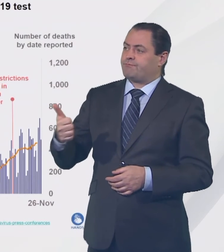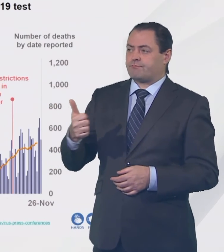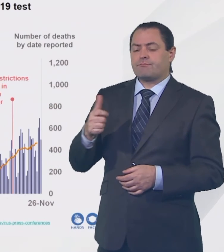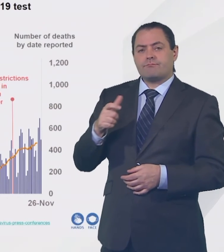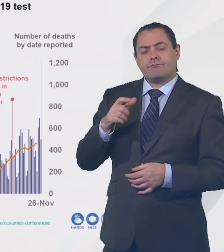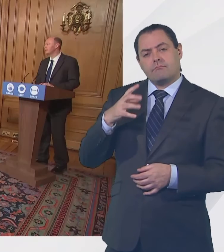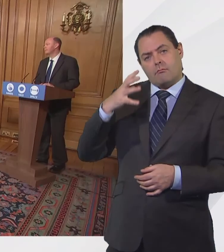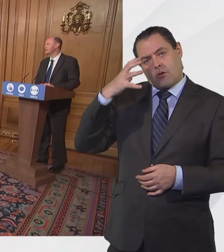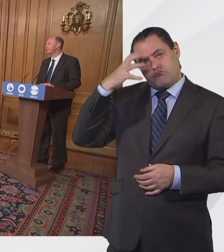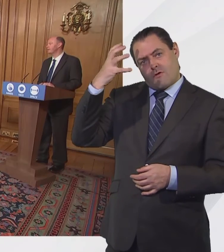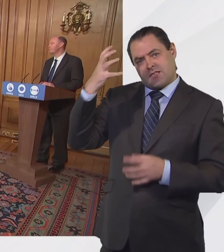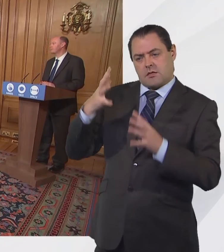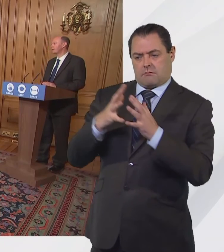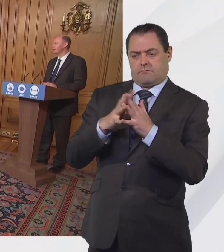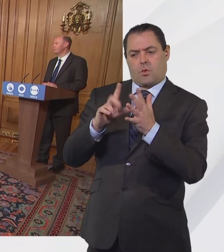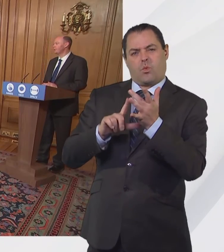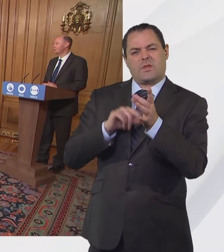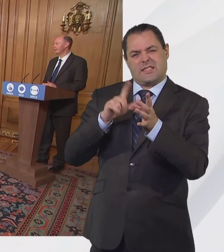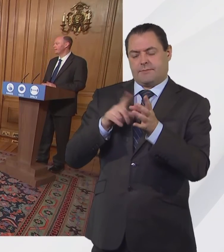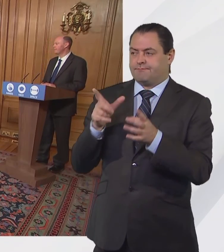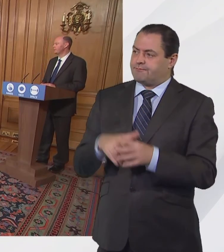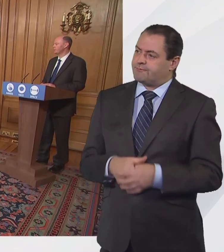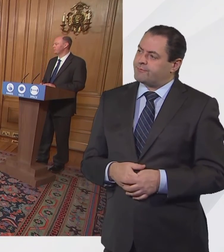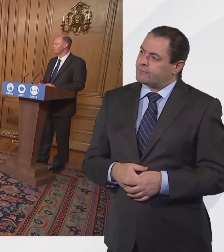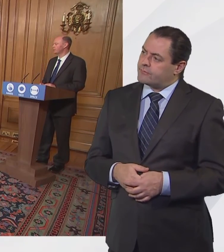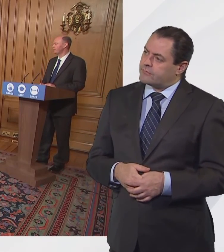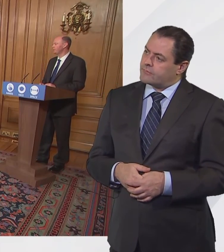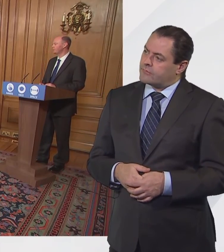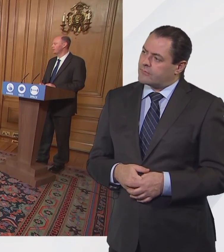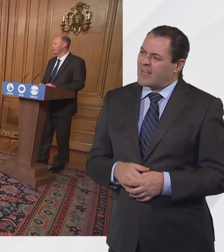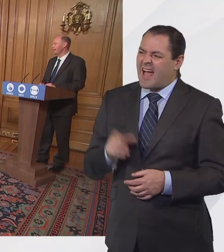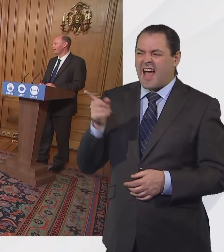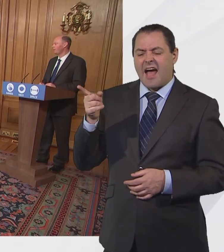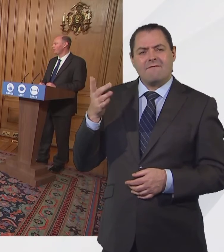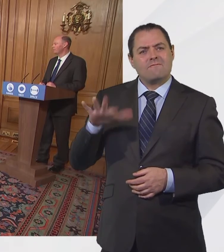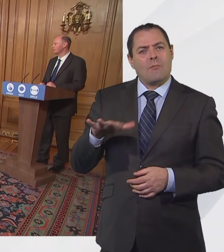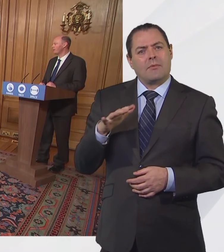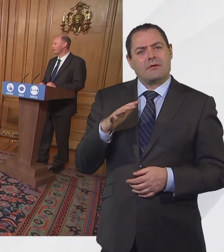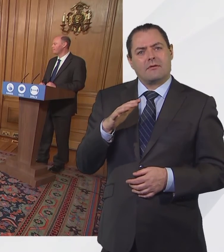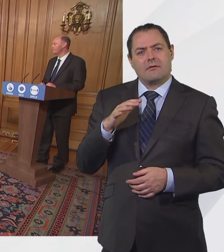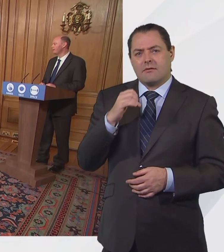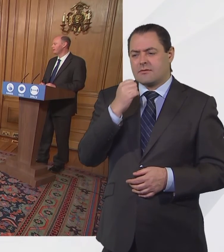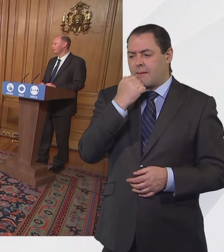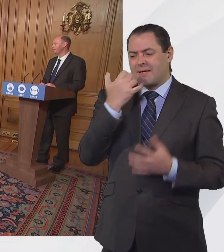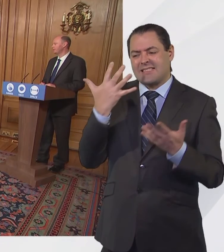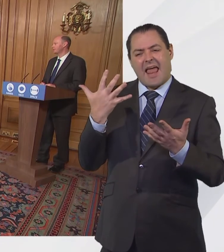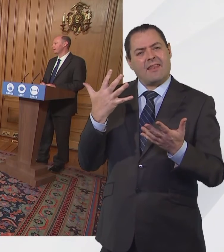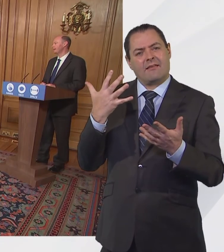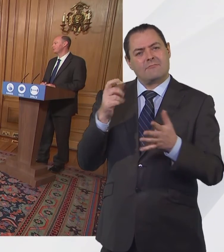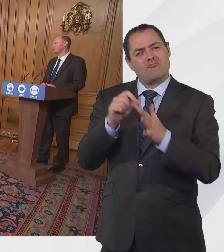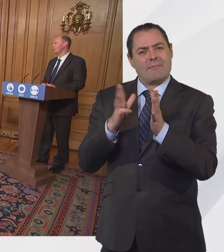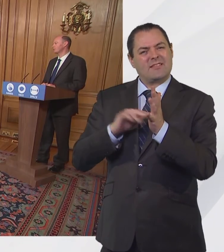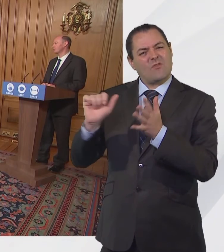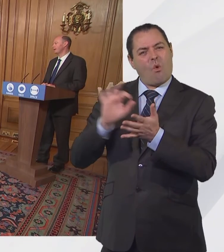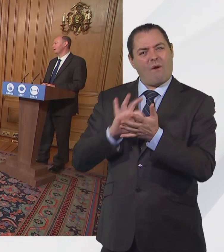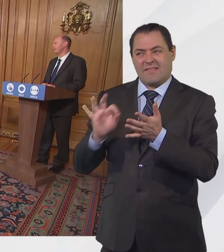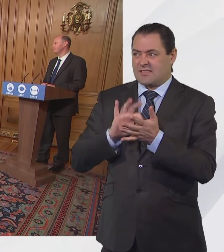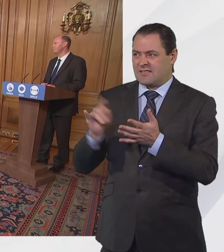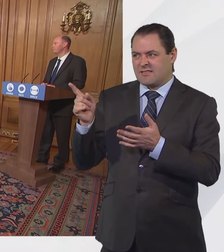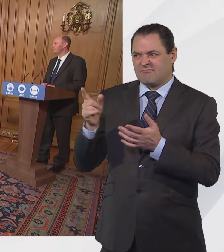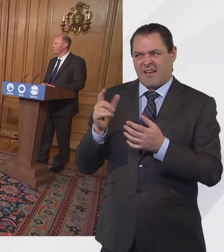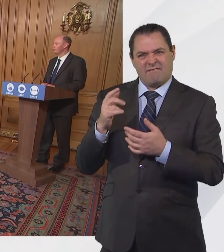you. So number 10 kindly produced an animation which shows how over time this has